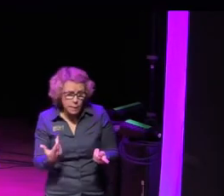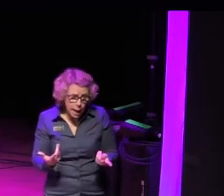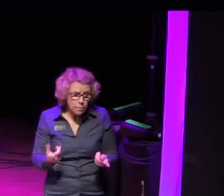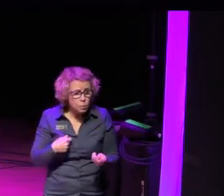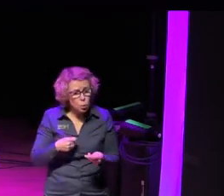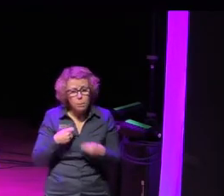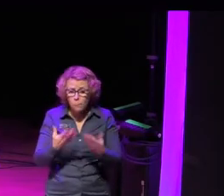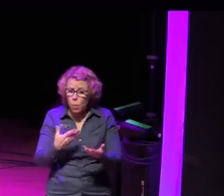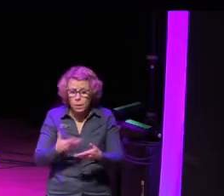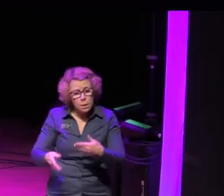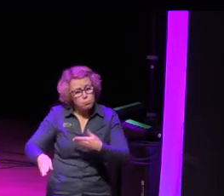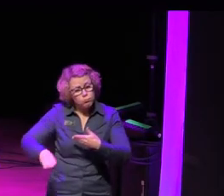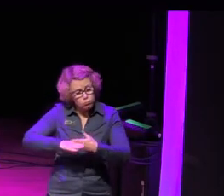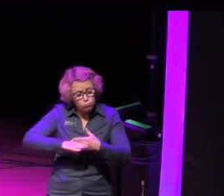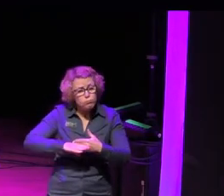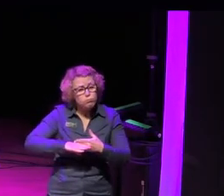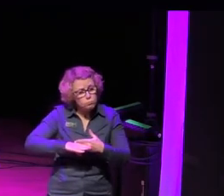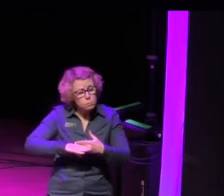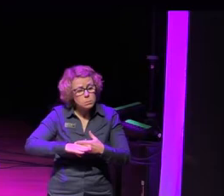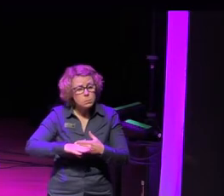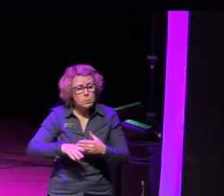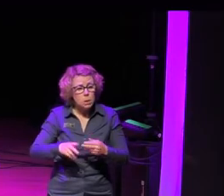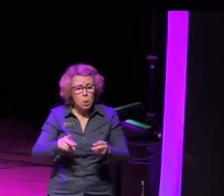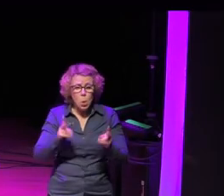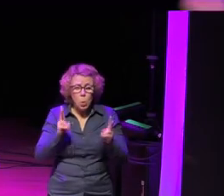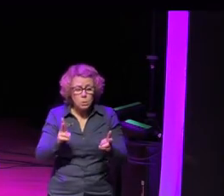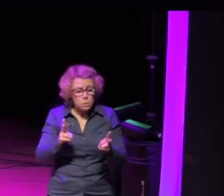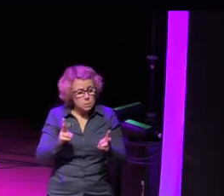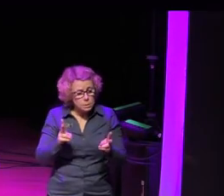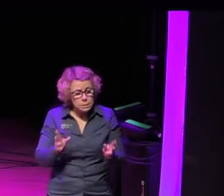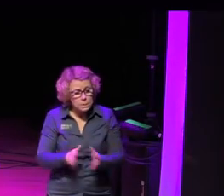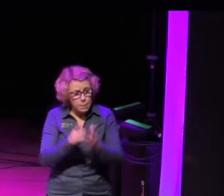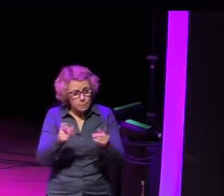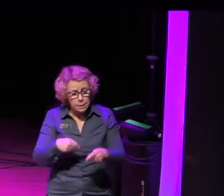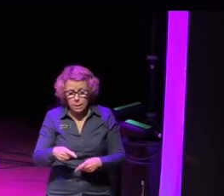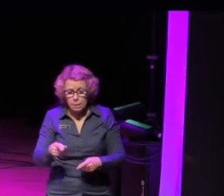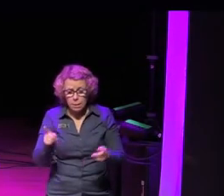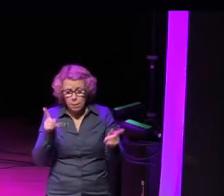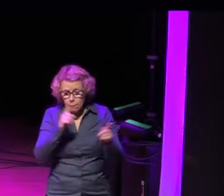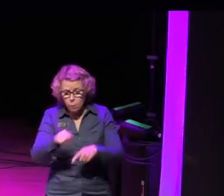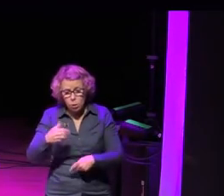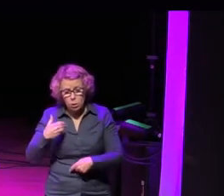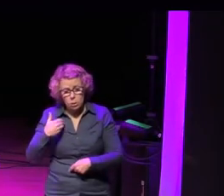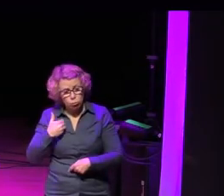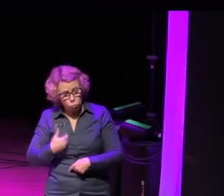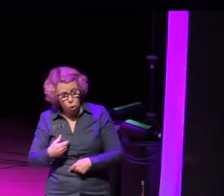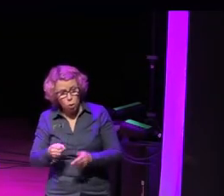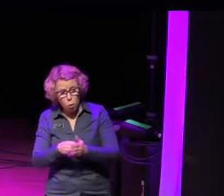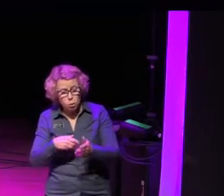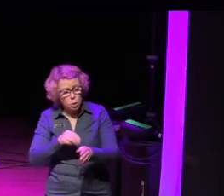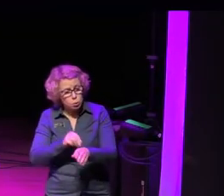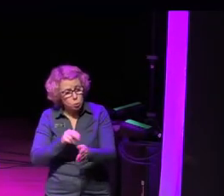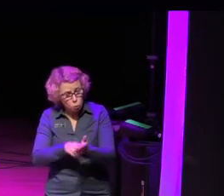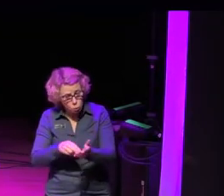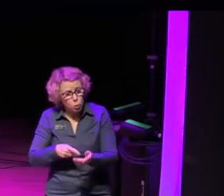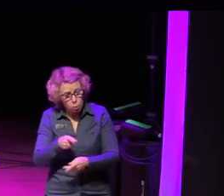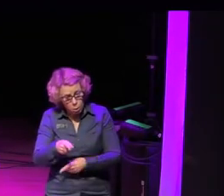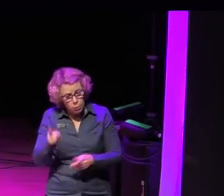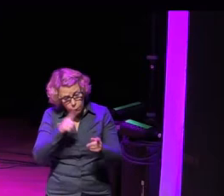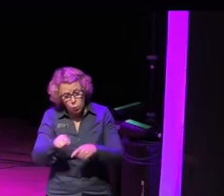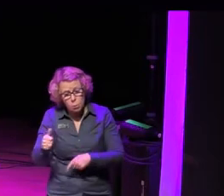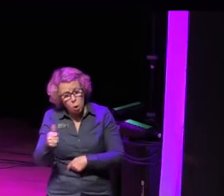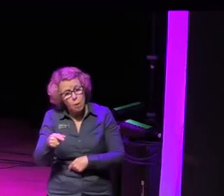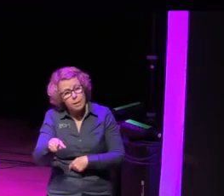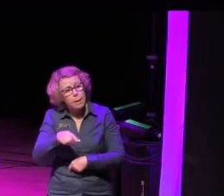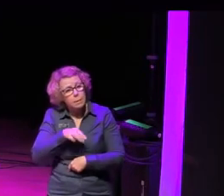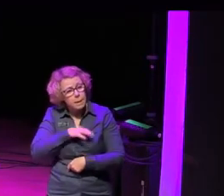in. And at the same time, people are dying from a particular disease or whatever, those people who need that particular medicine.